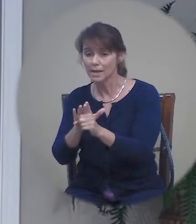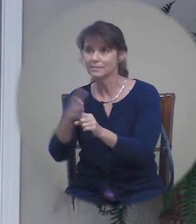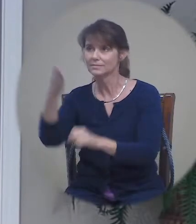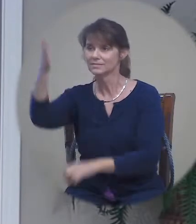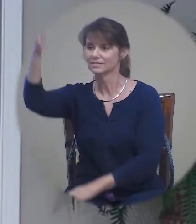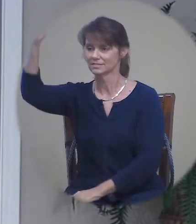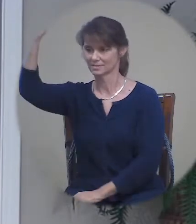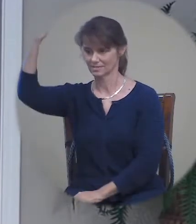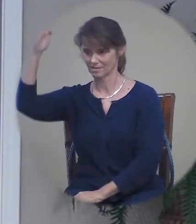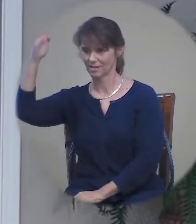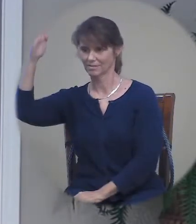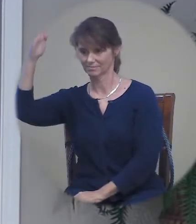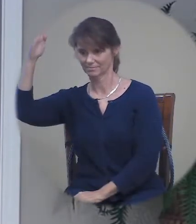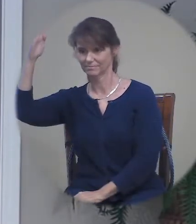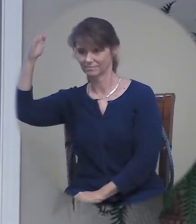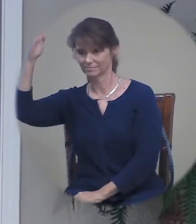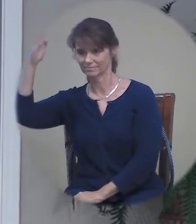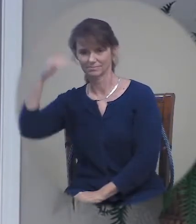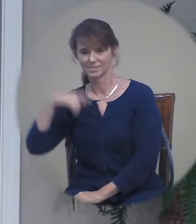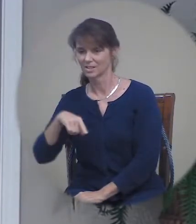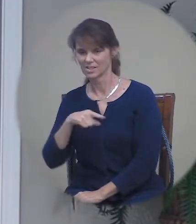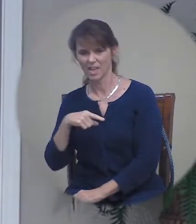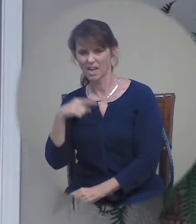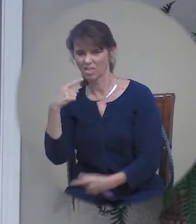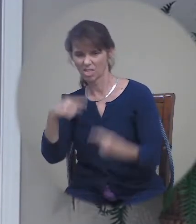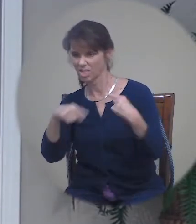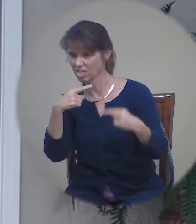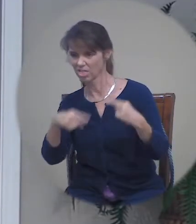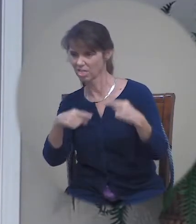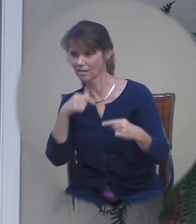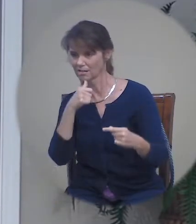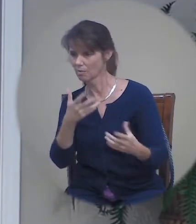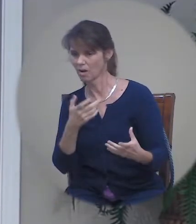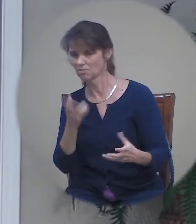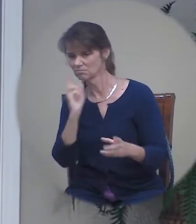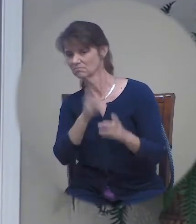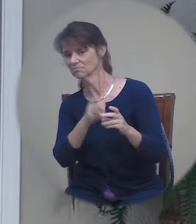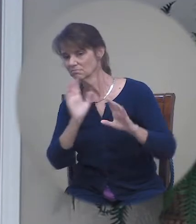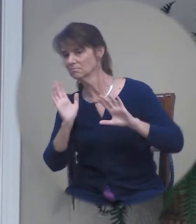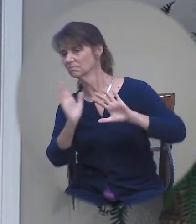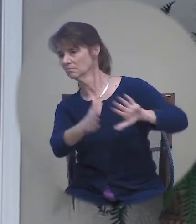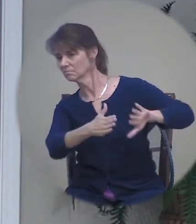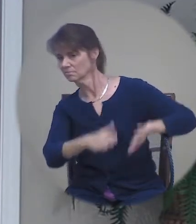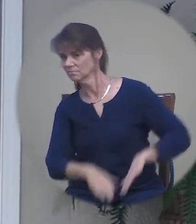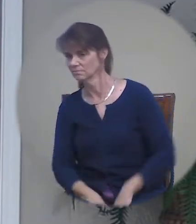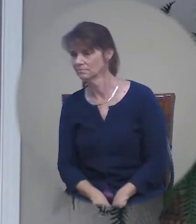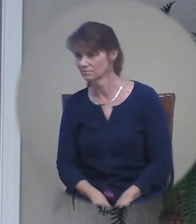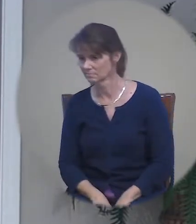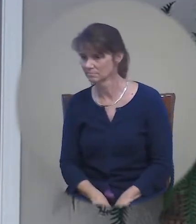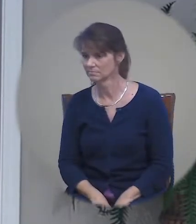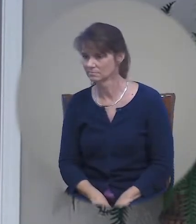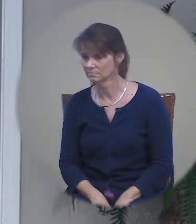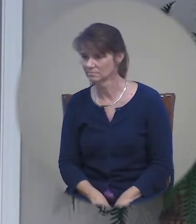they were going to get it anywhere arguing with Rabshakeh. He had an agenda he wanted to accomplish. And the best thing they could do is just remain